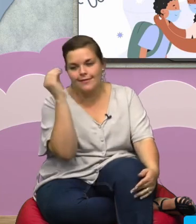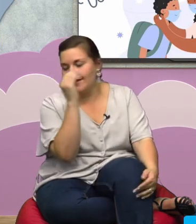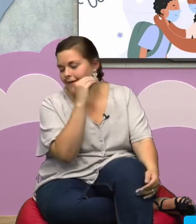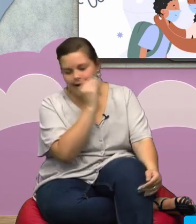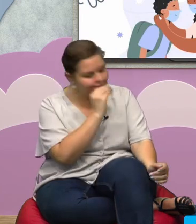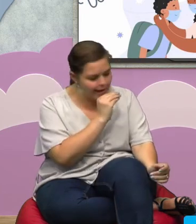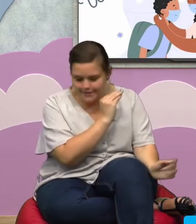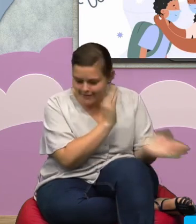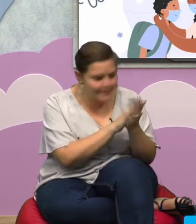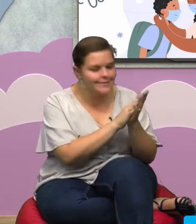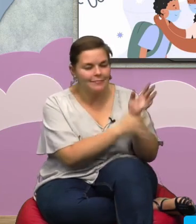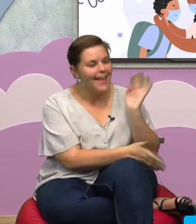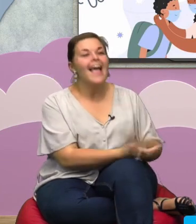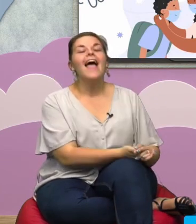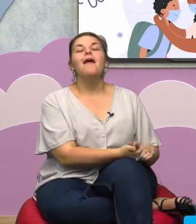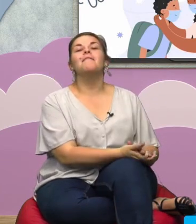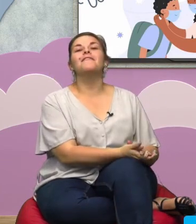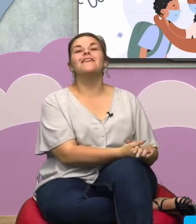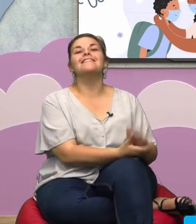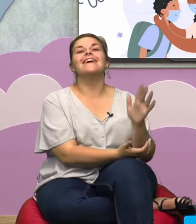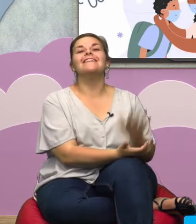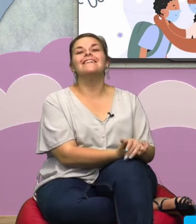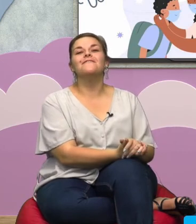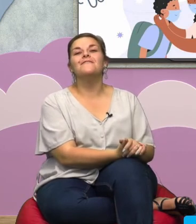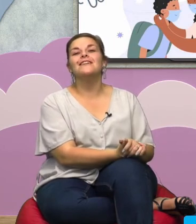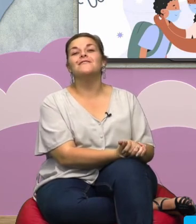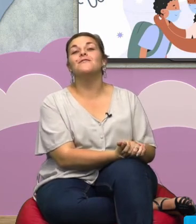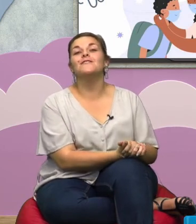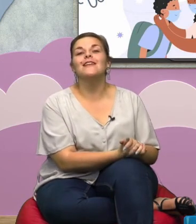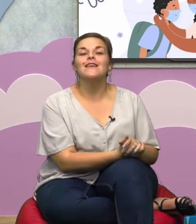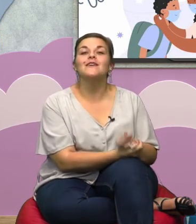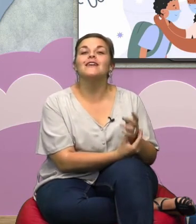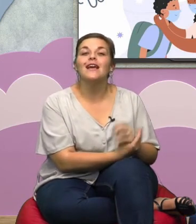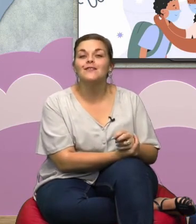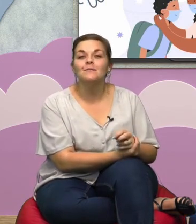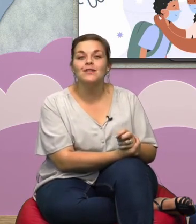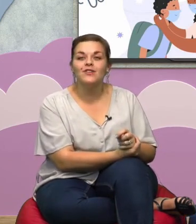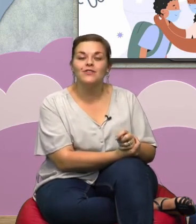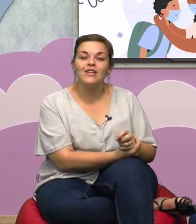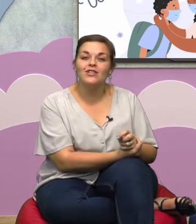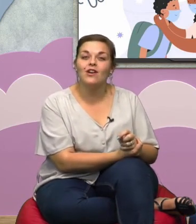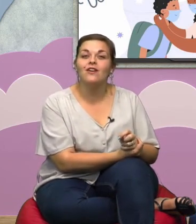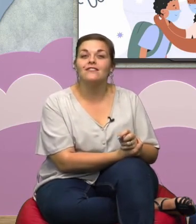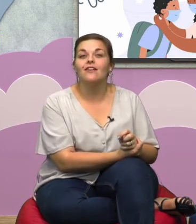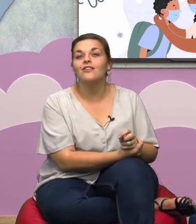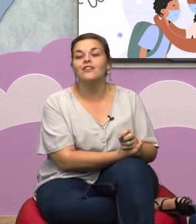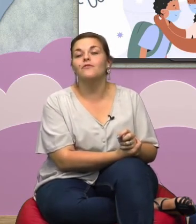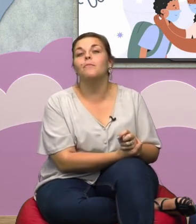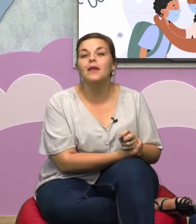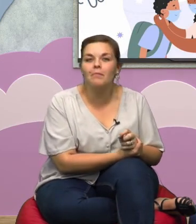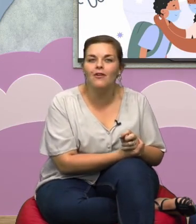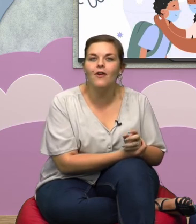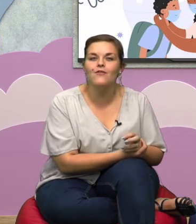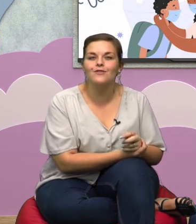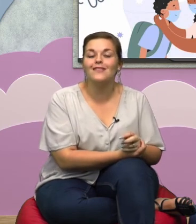yes honey yes yes yes but friends that is it from us for today thank you again to the ministry of education arts and culture for